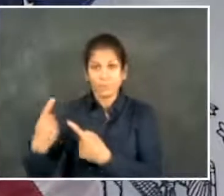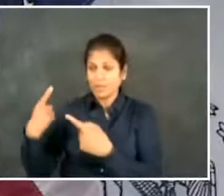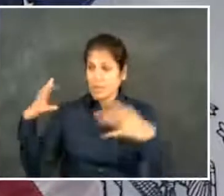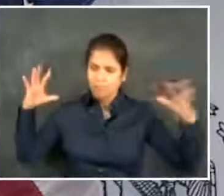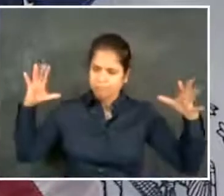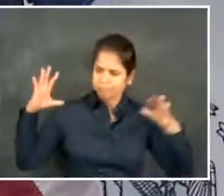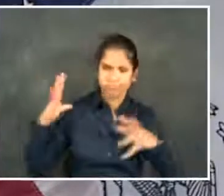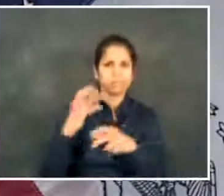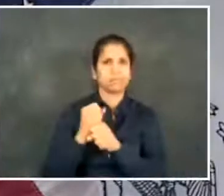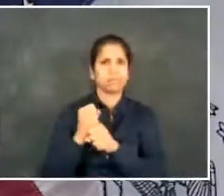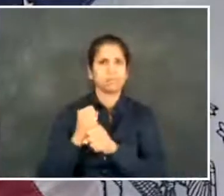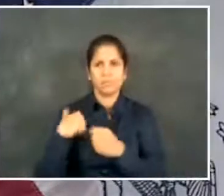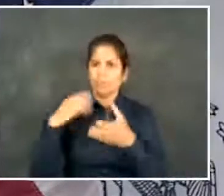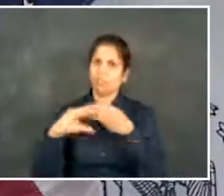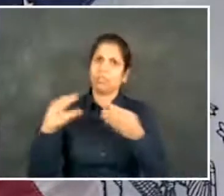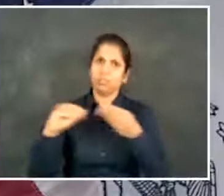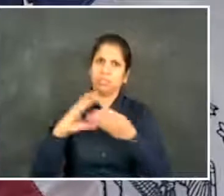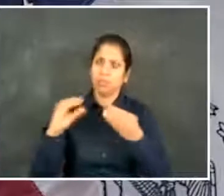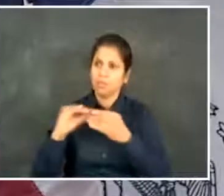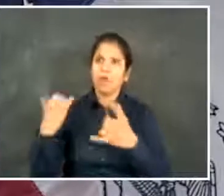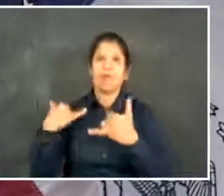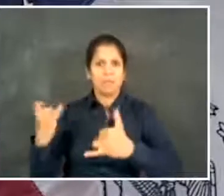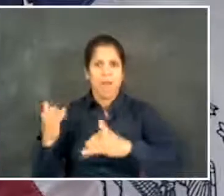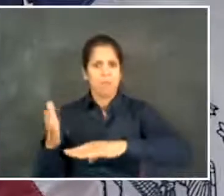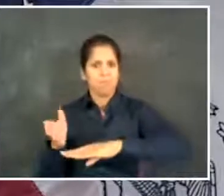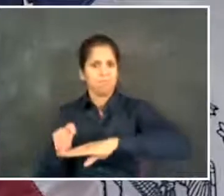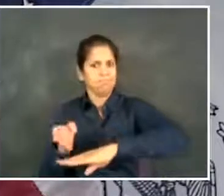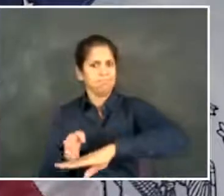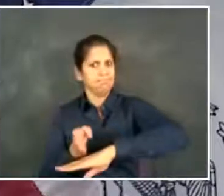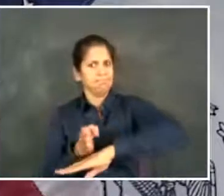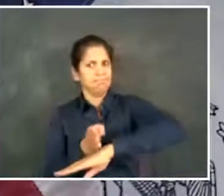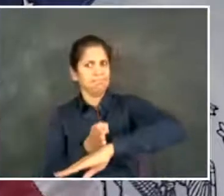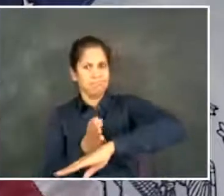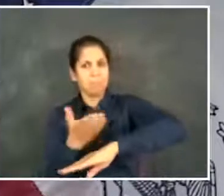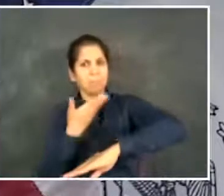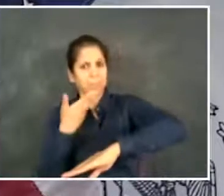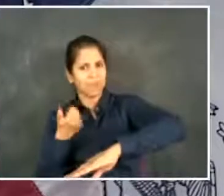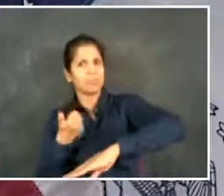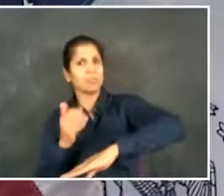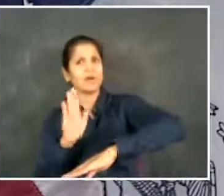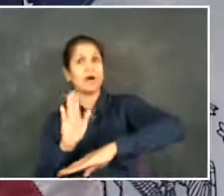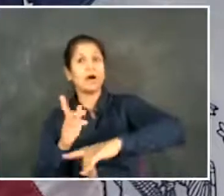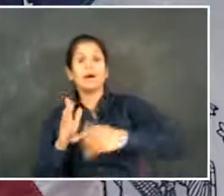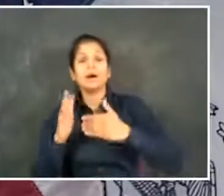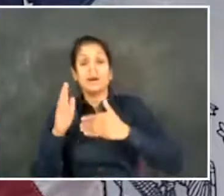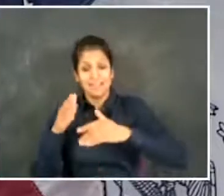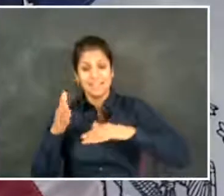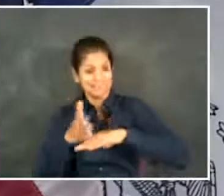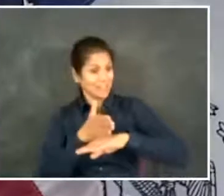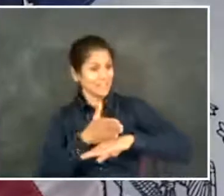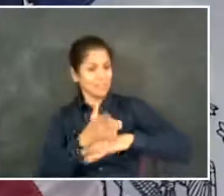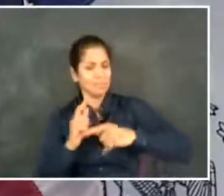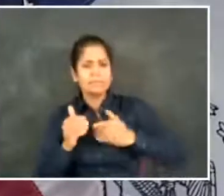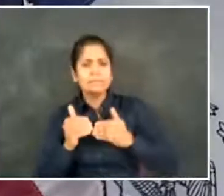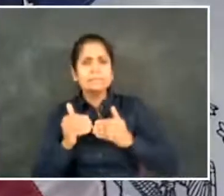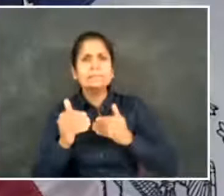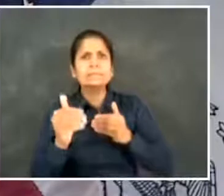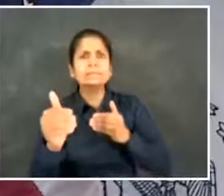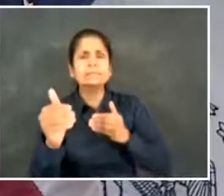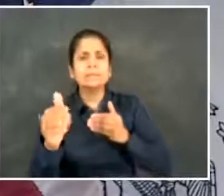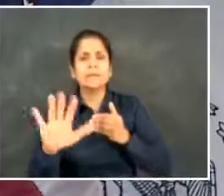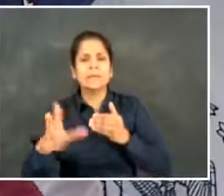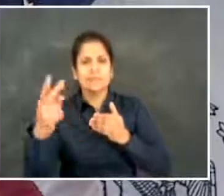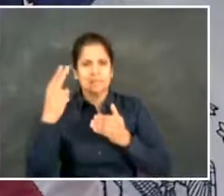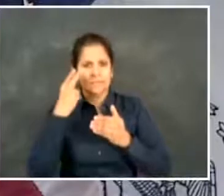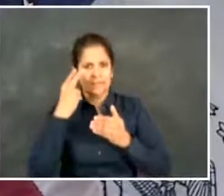ahead. The good news here is we are winning this fight. There's no question in my mind we're winning this fight. The bad